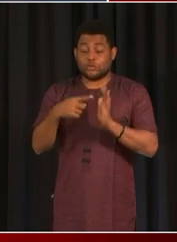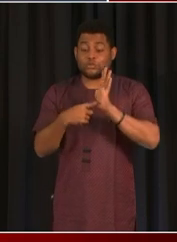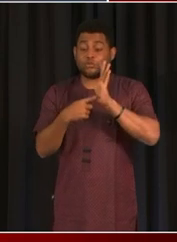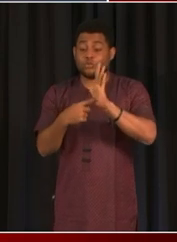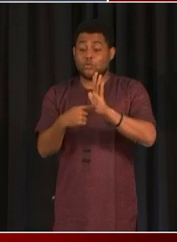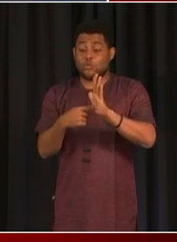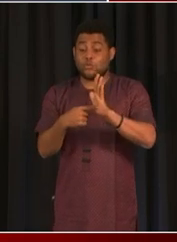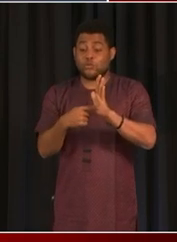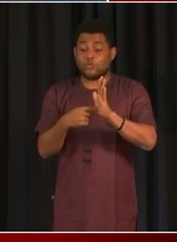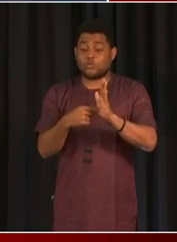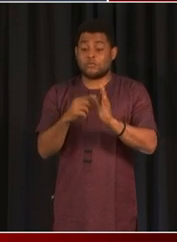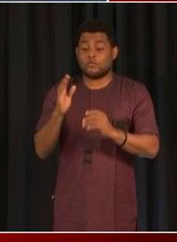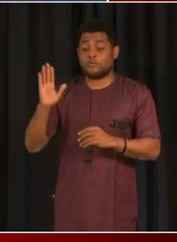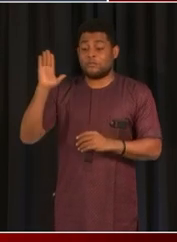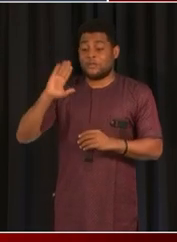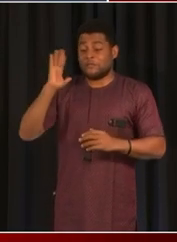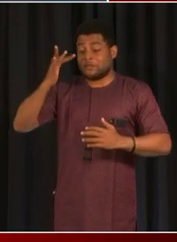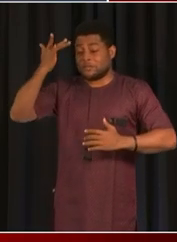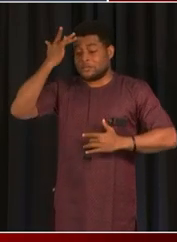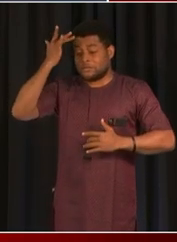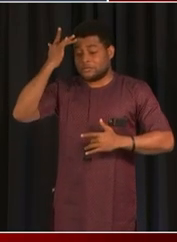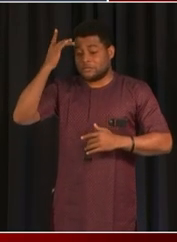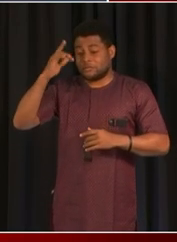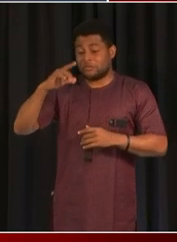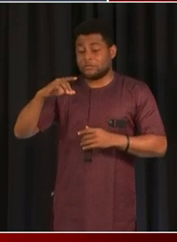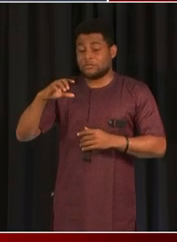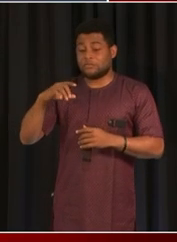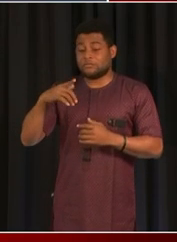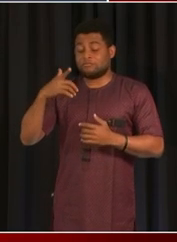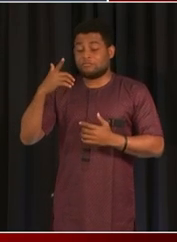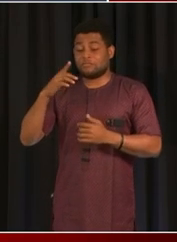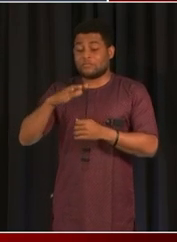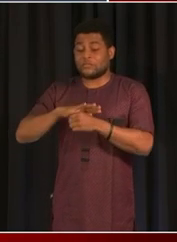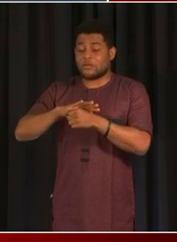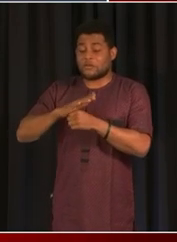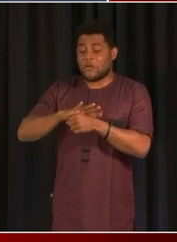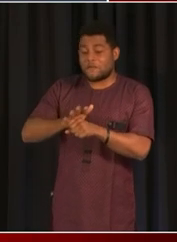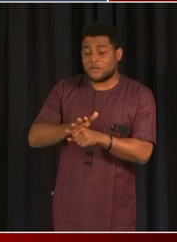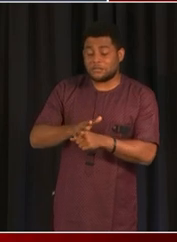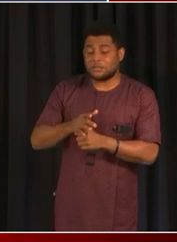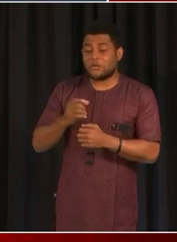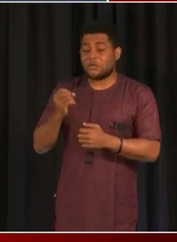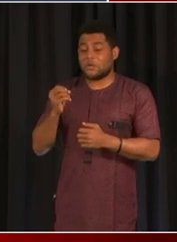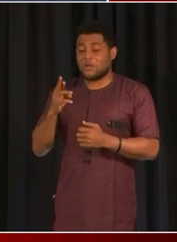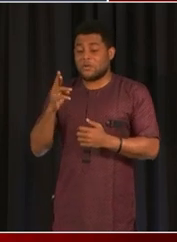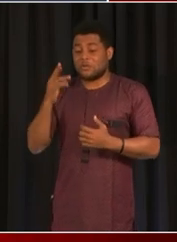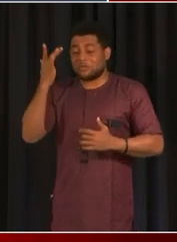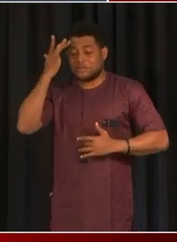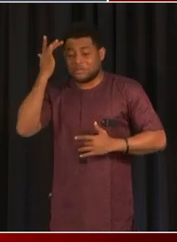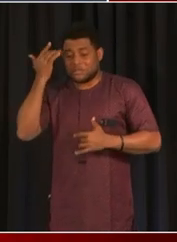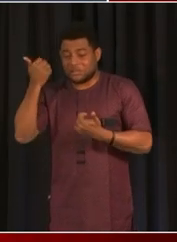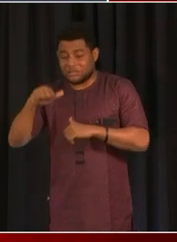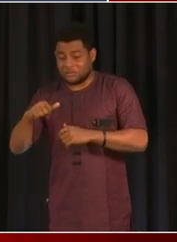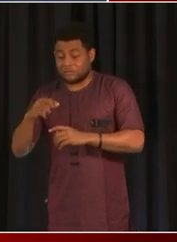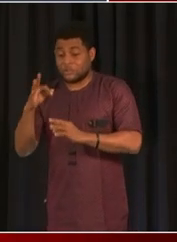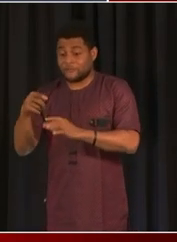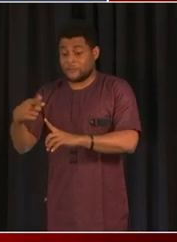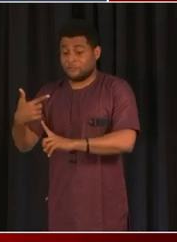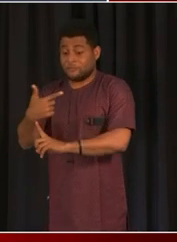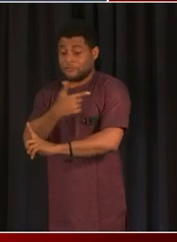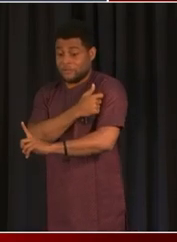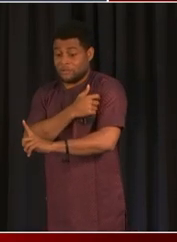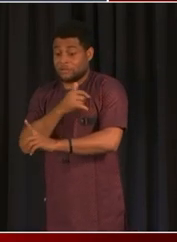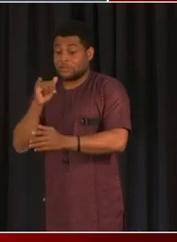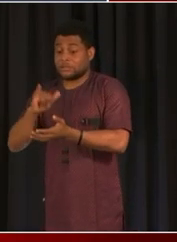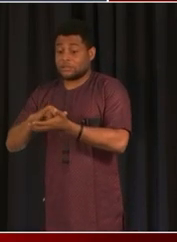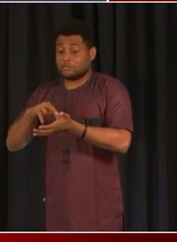terms of not fully vaccinated, are we talking about then some folks that may have gotten one shot? Or are you saying it's safe for them to also just go out and